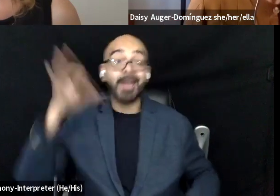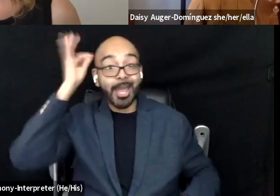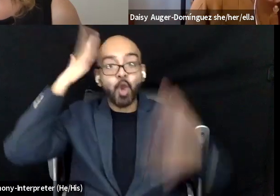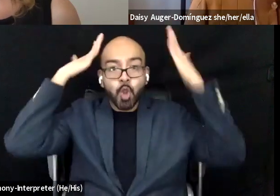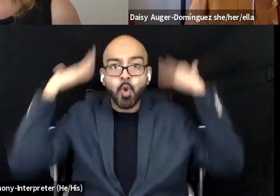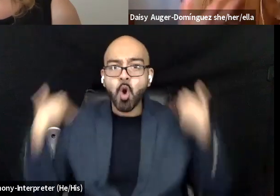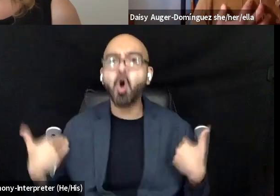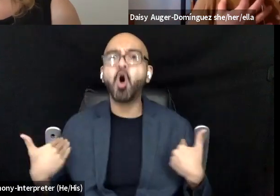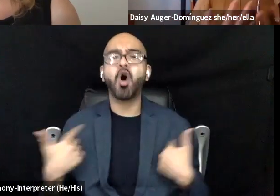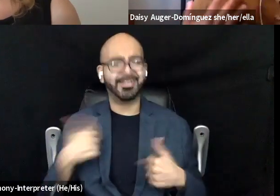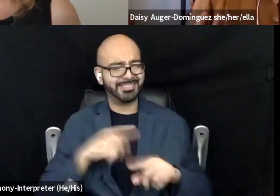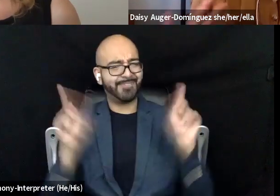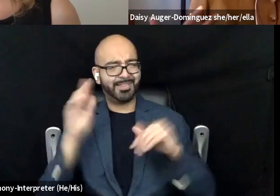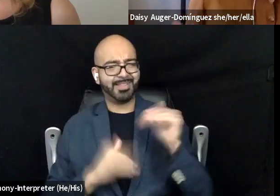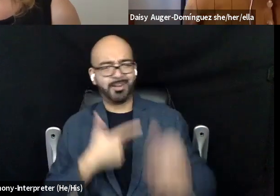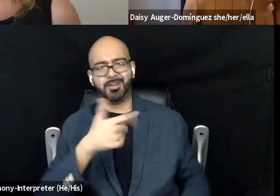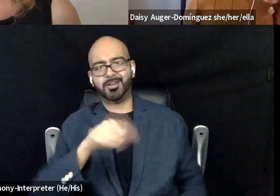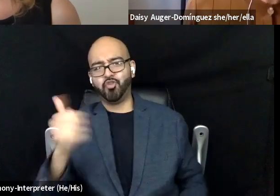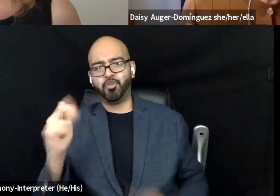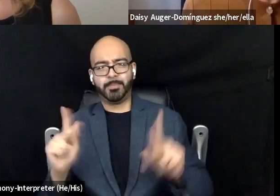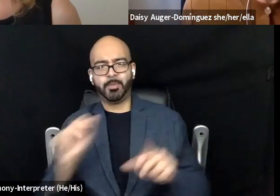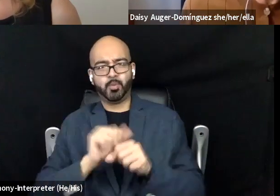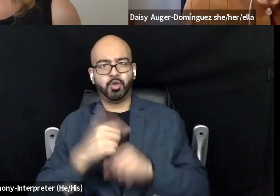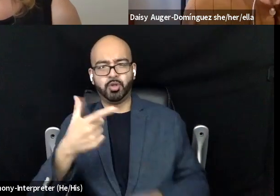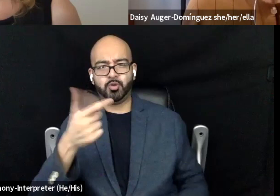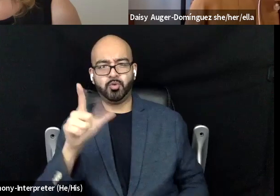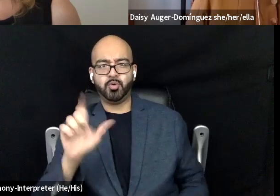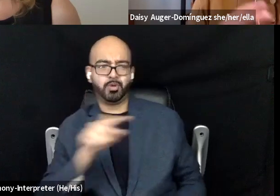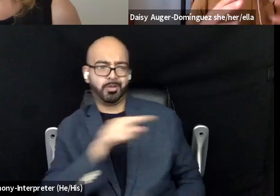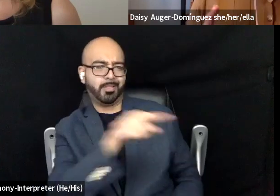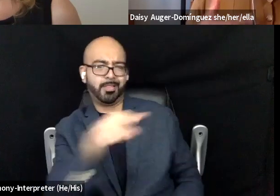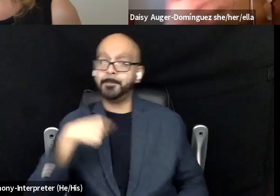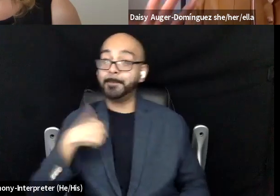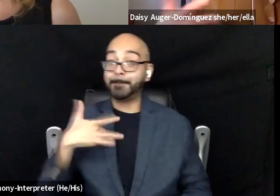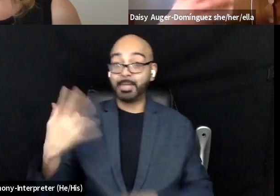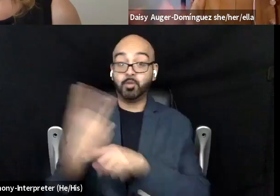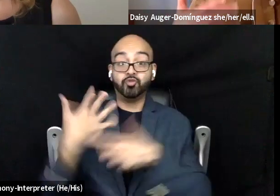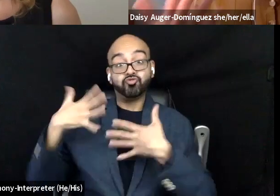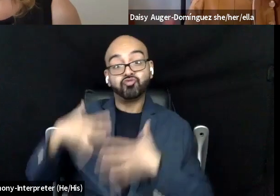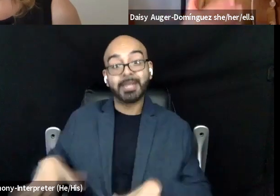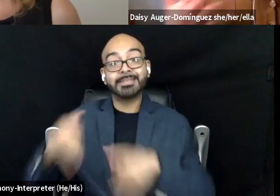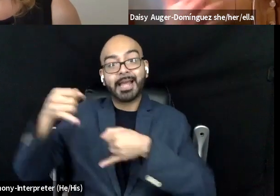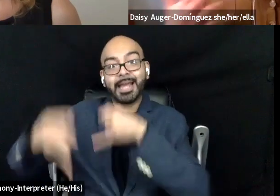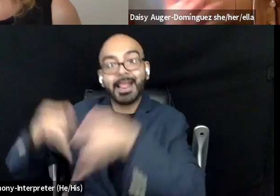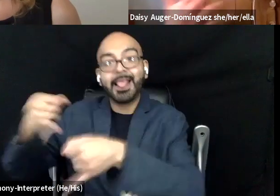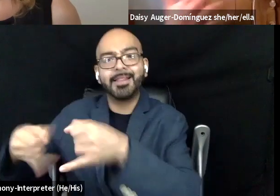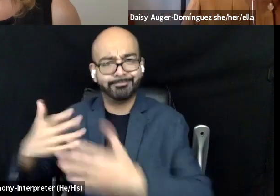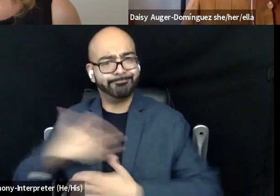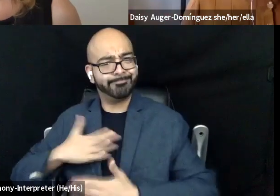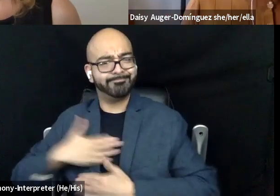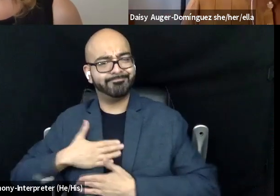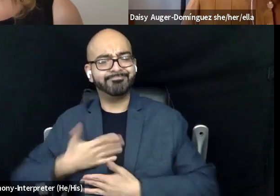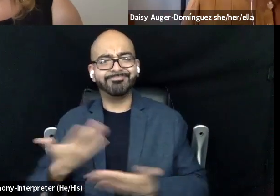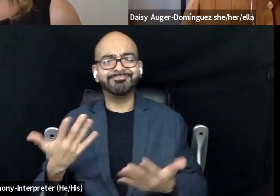Googlers dress. But, you know, I'm just much more comfortable wearing my dress and my heels, and, you know, and that I walked in being who I